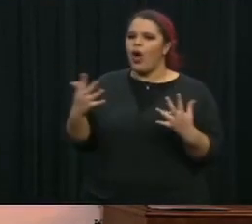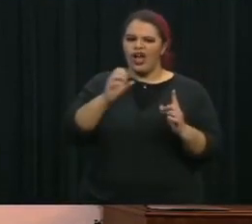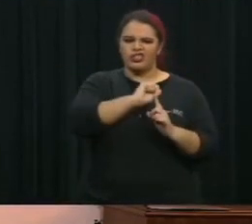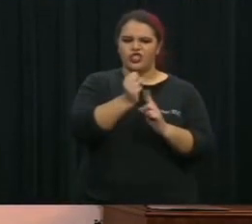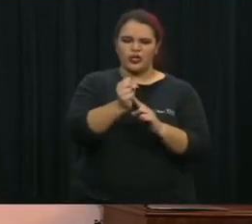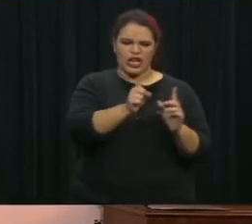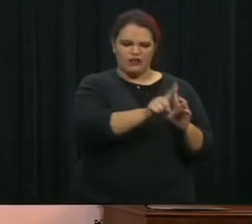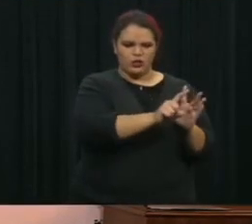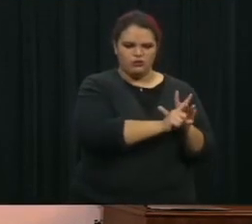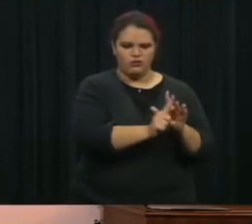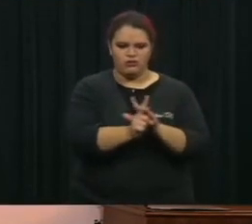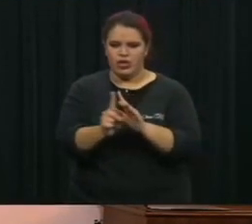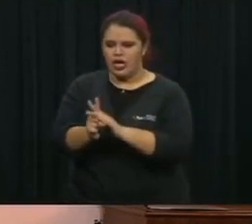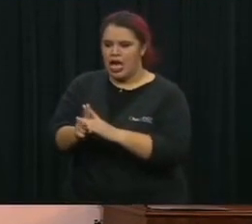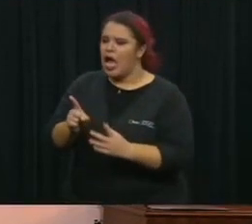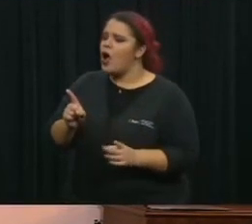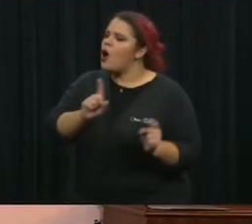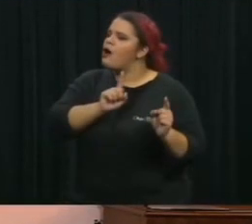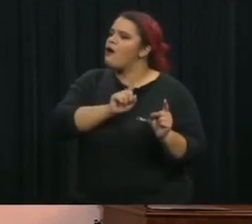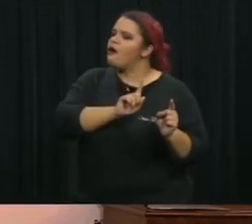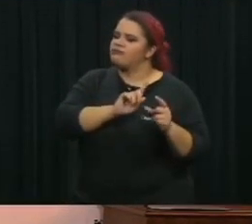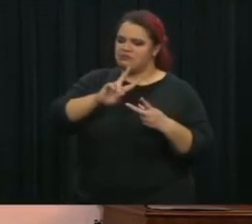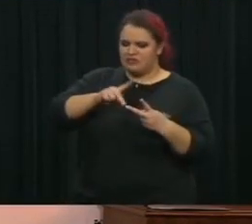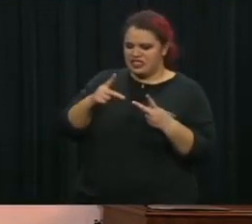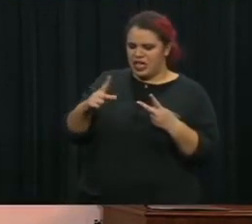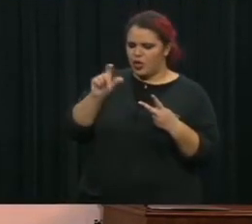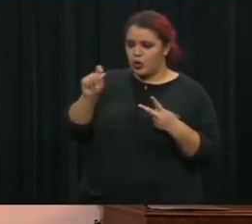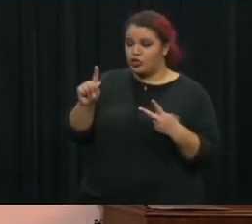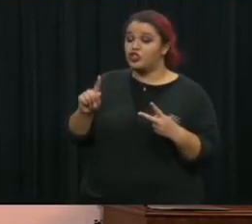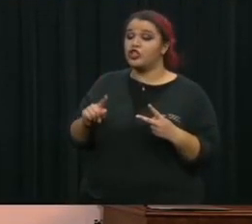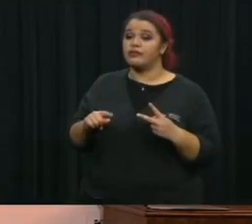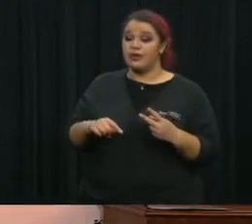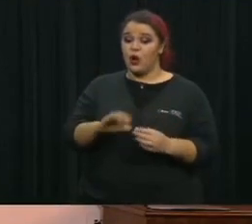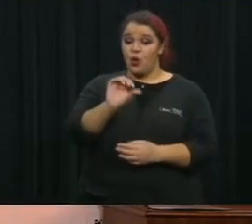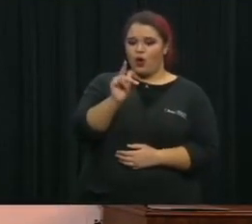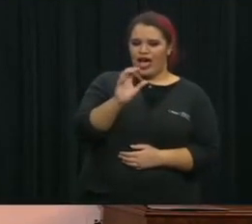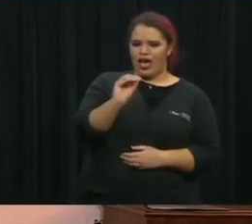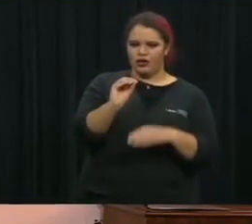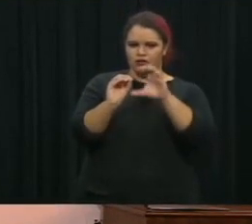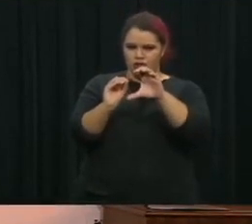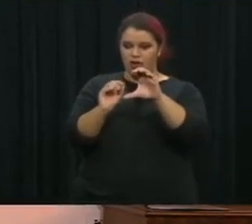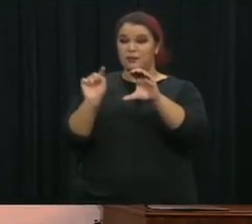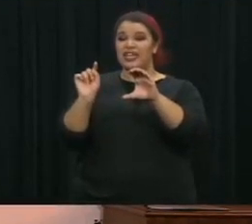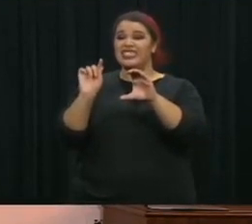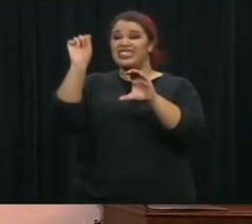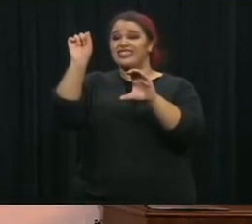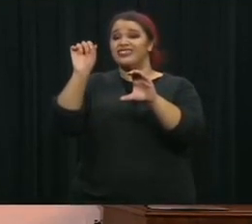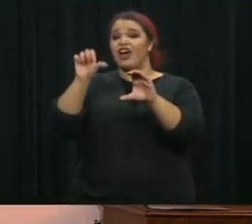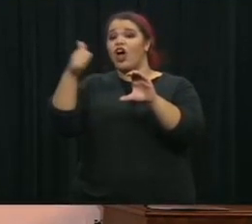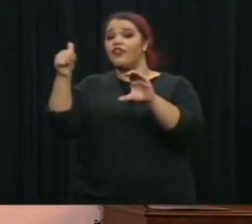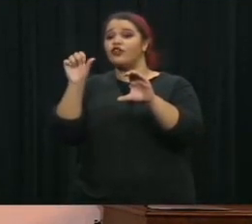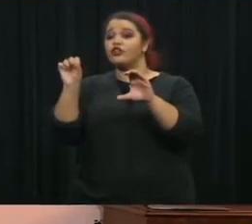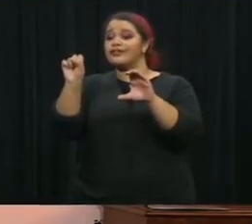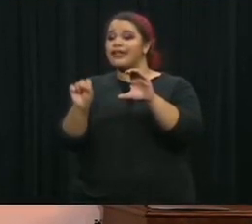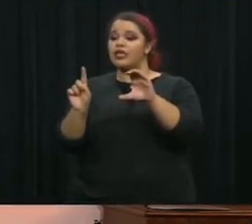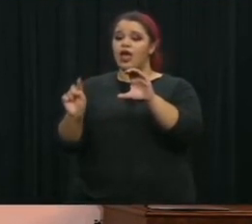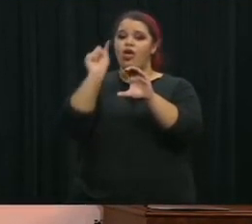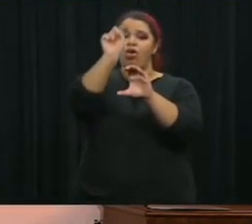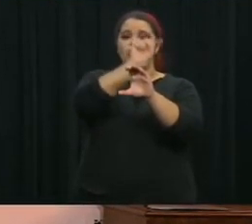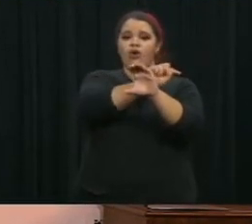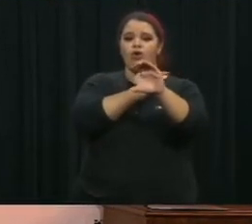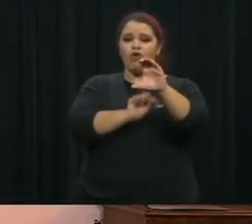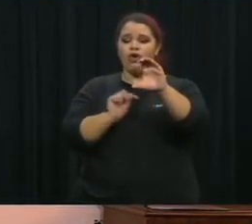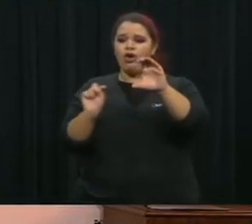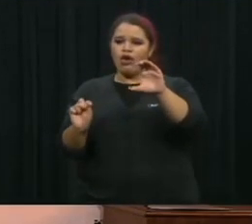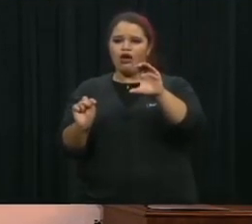make sure there's a more unified response, since some of our border communities, it may be great to have one set of restrictions in Ohio, but if the same is not